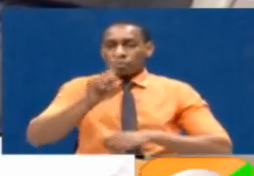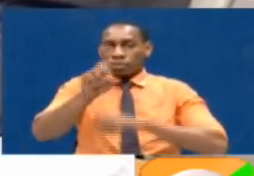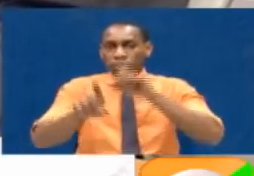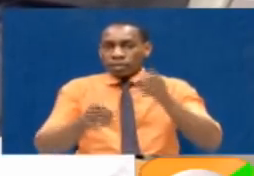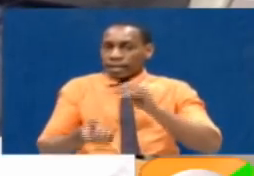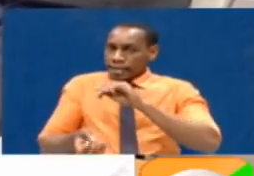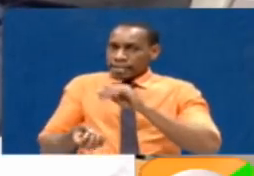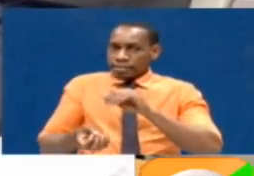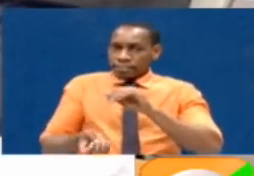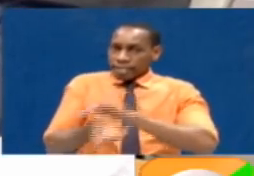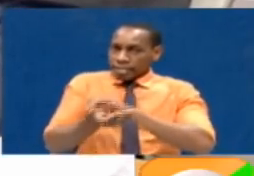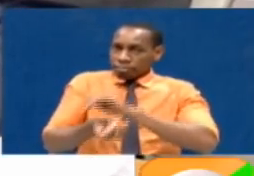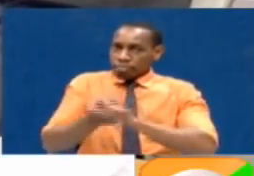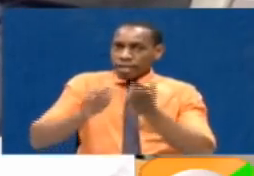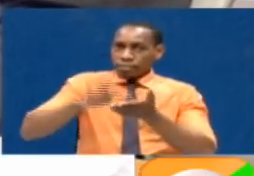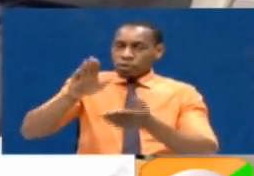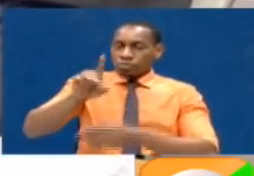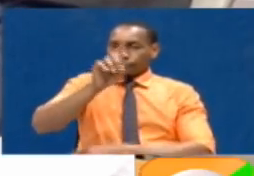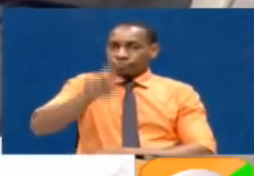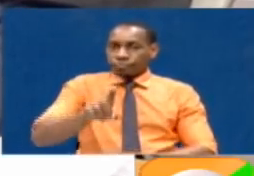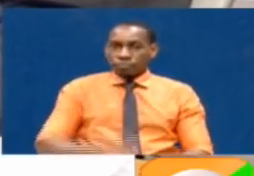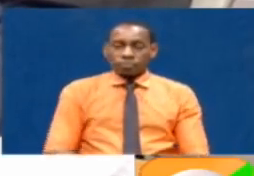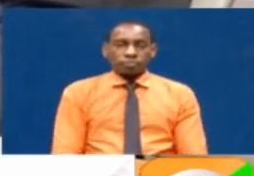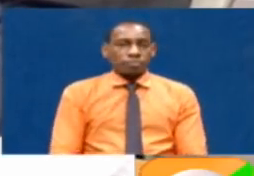to us about that.